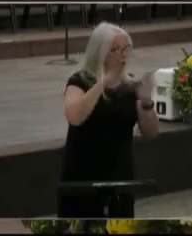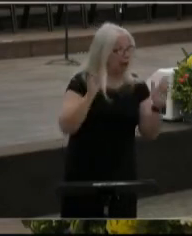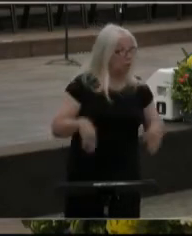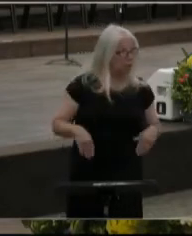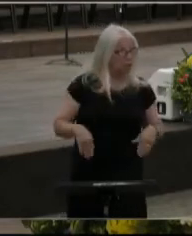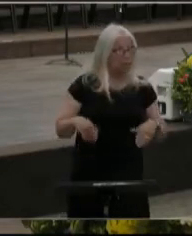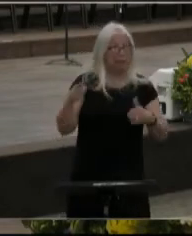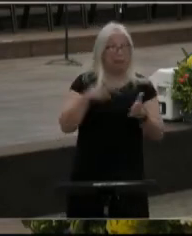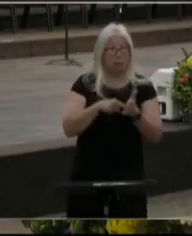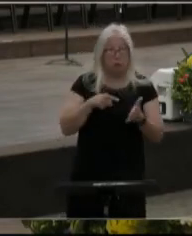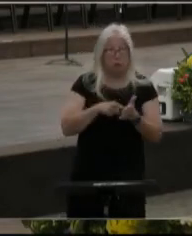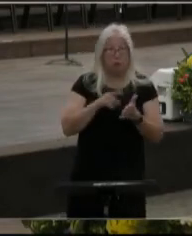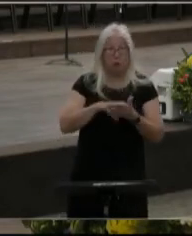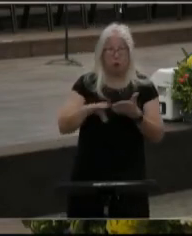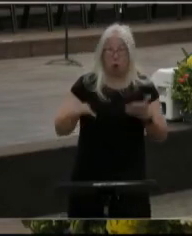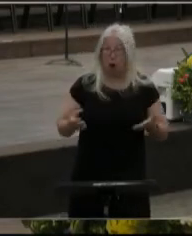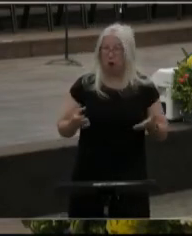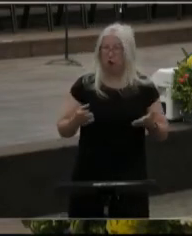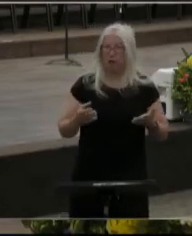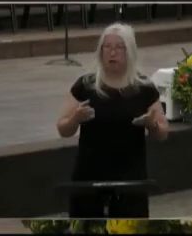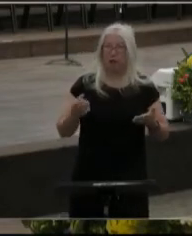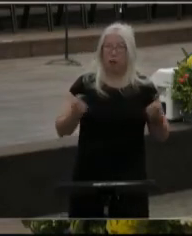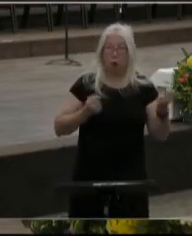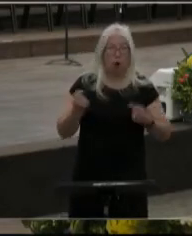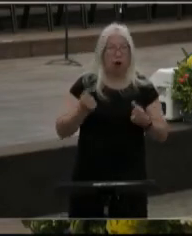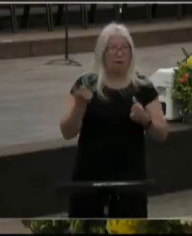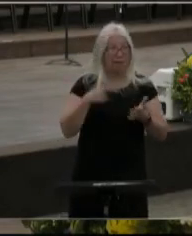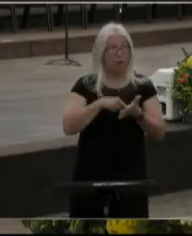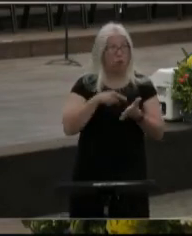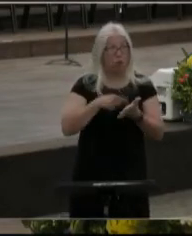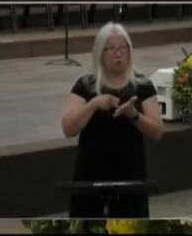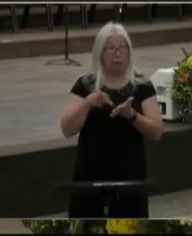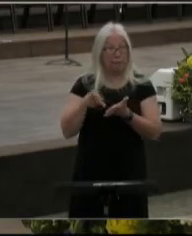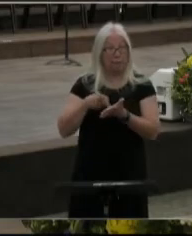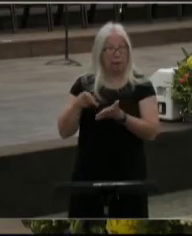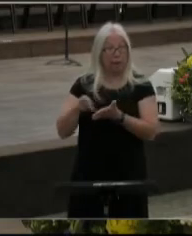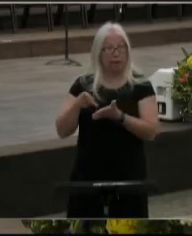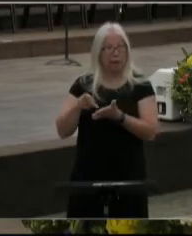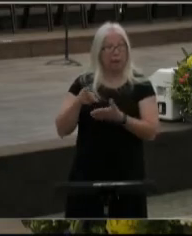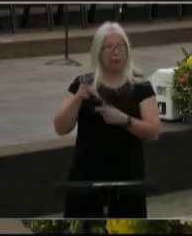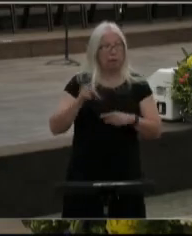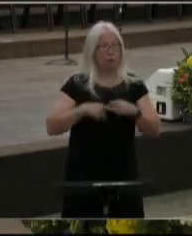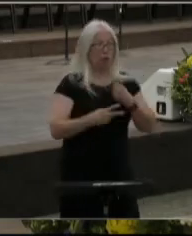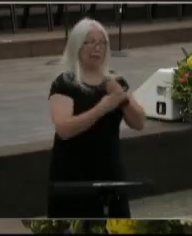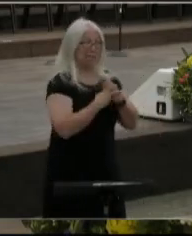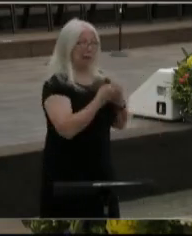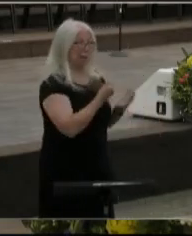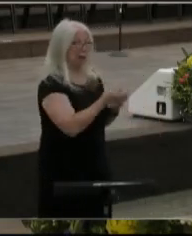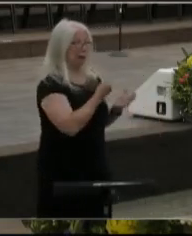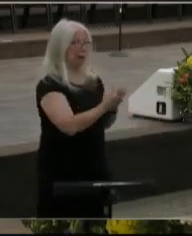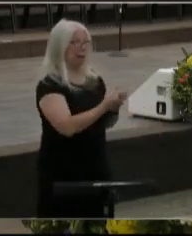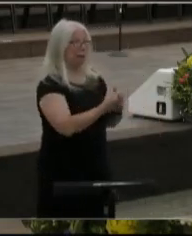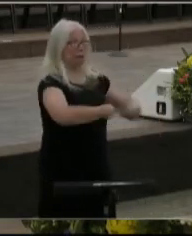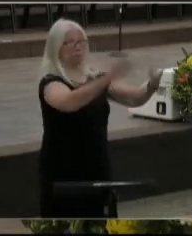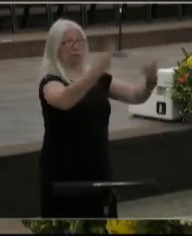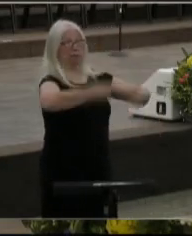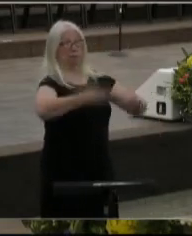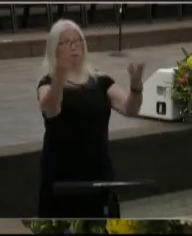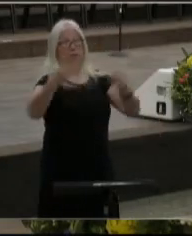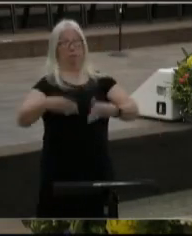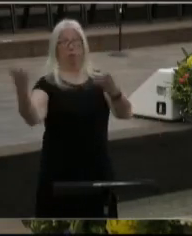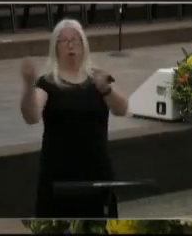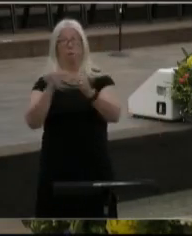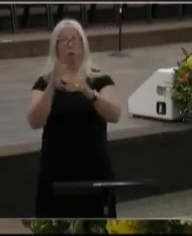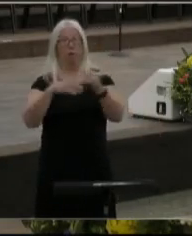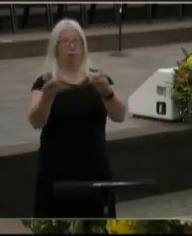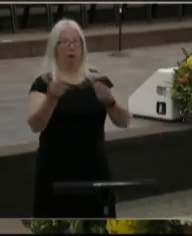house. They come due for your cars. All that, it's all coming due. And so all of a sudden, I can't save any money because I'm spending more than I've got